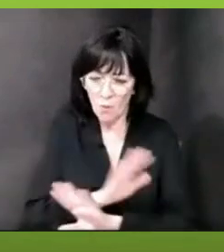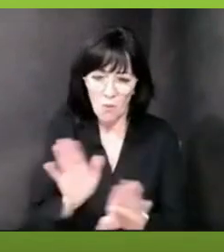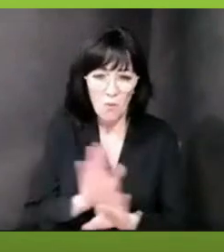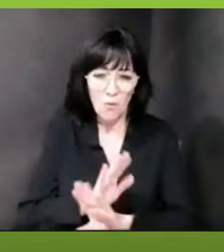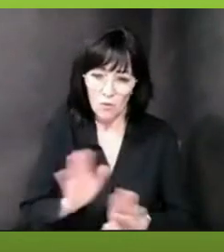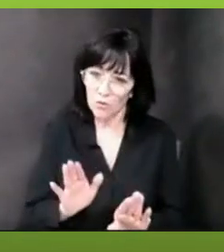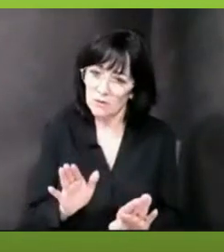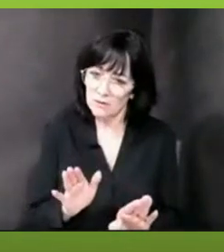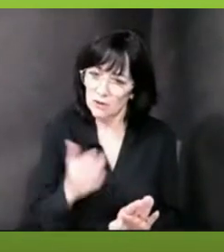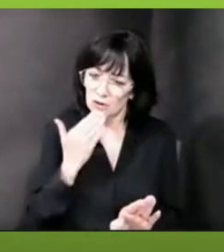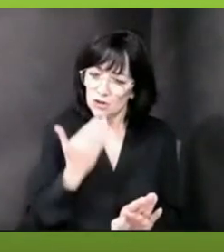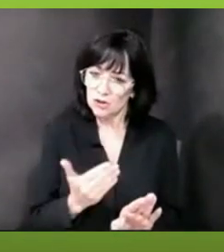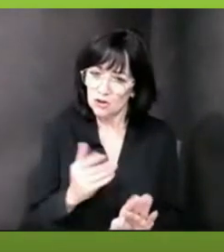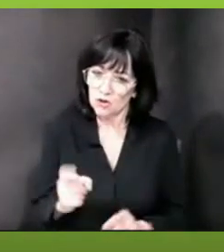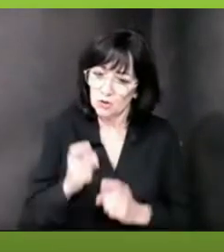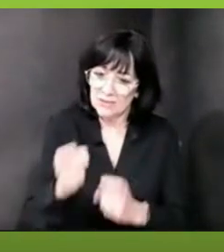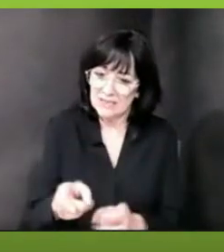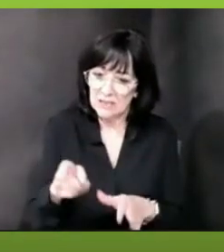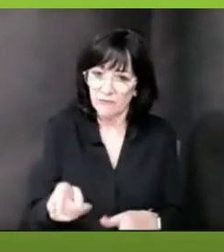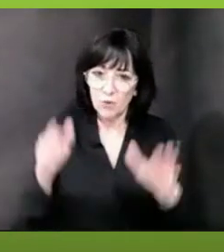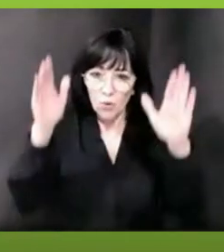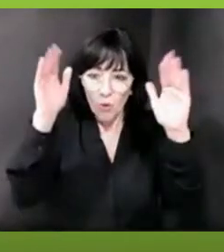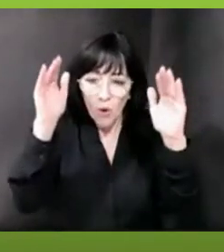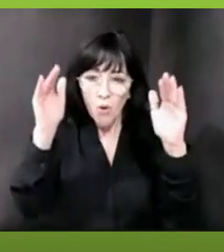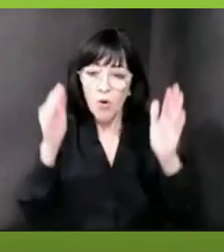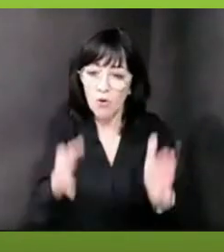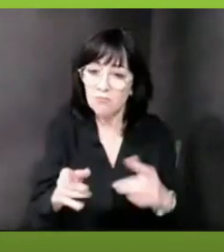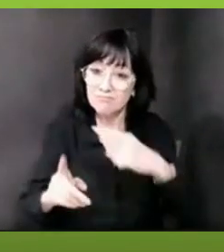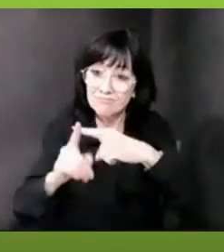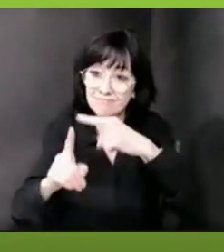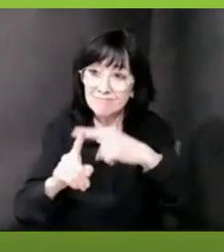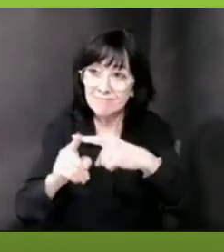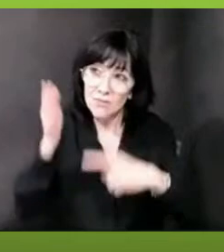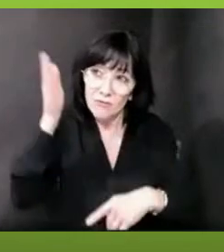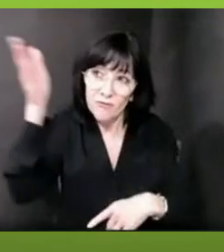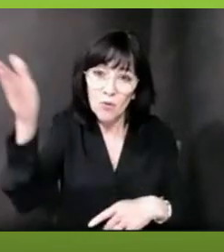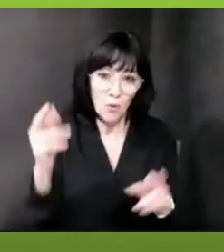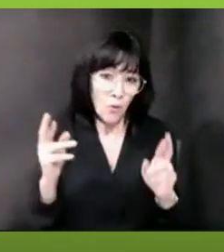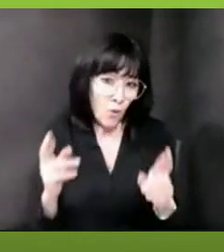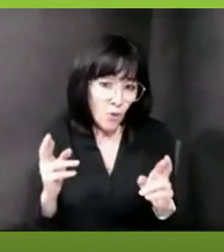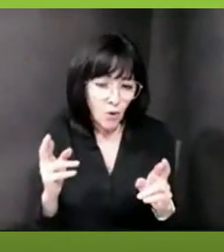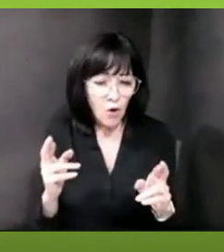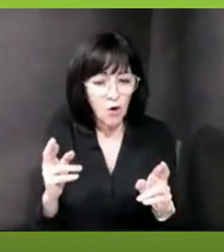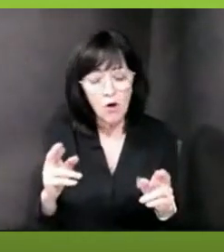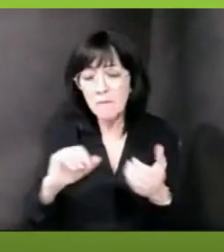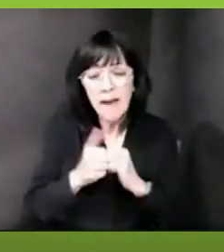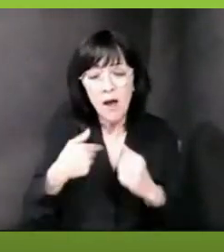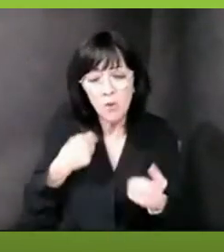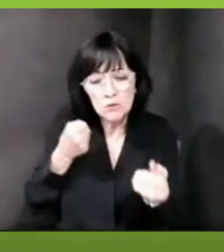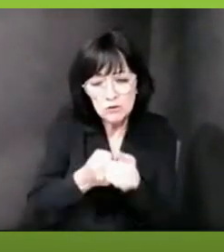say, we are hopeful that things are going to get better. And these are things we can do to kind of support each other.